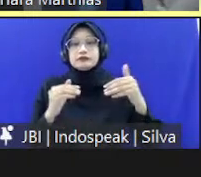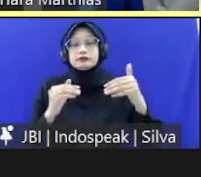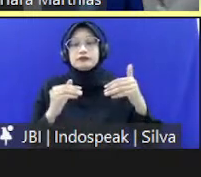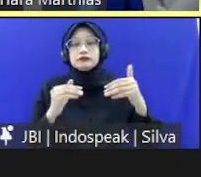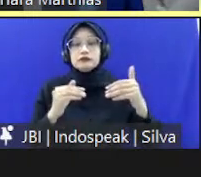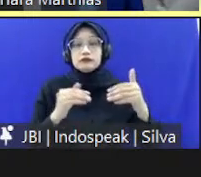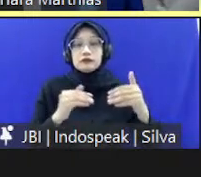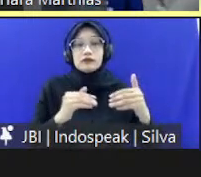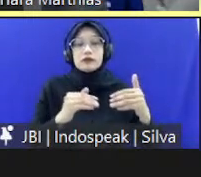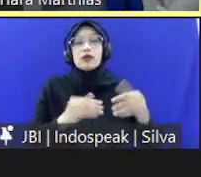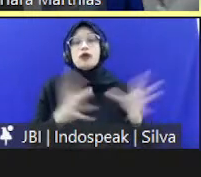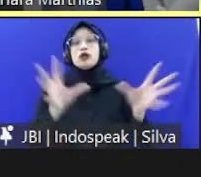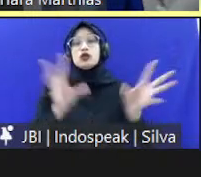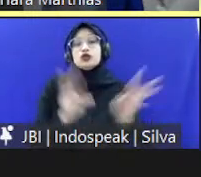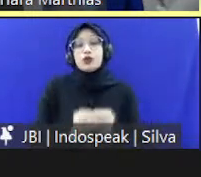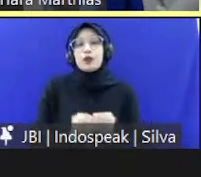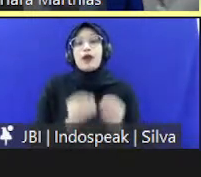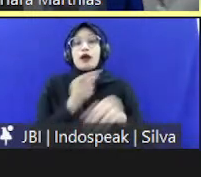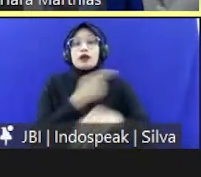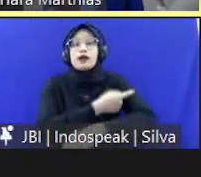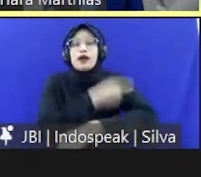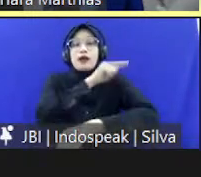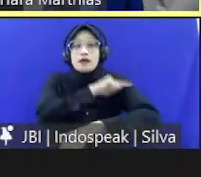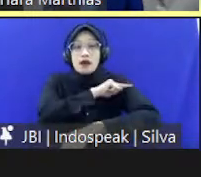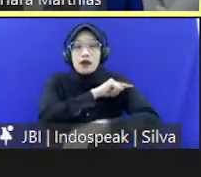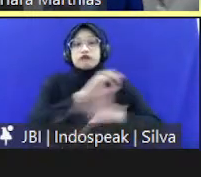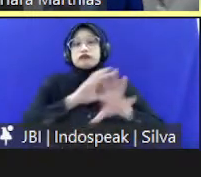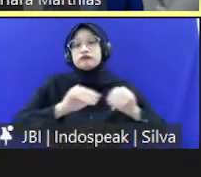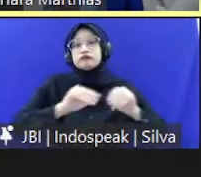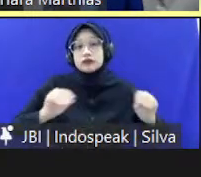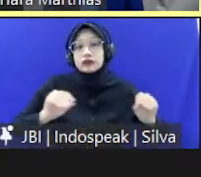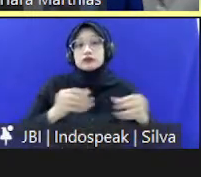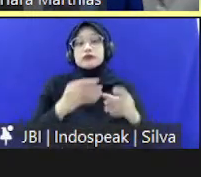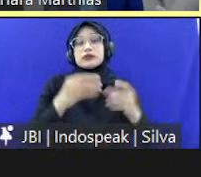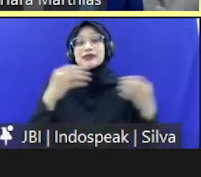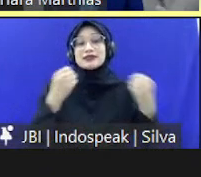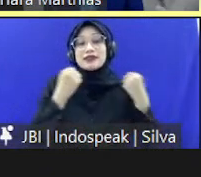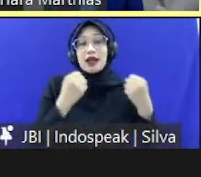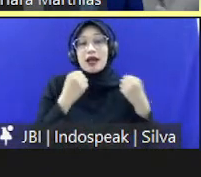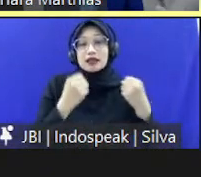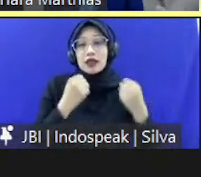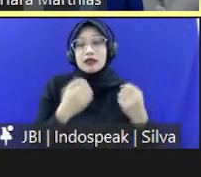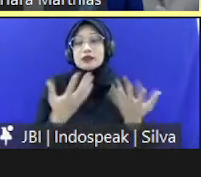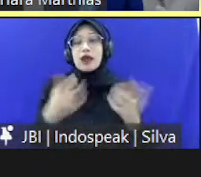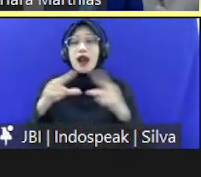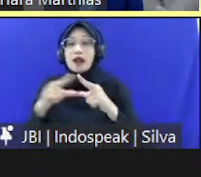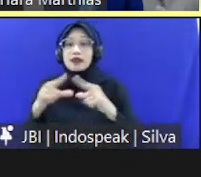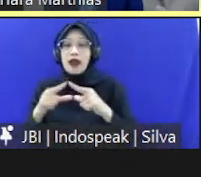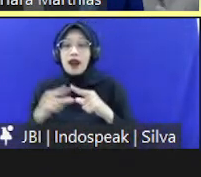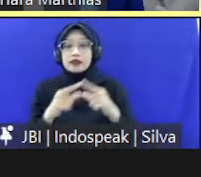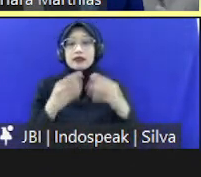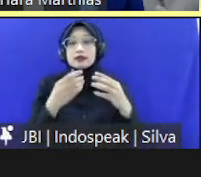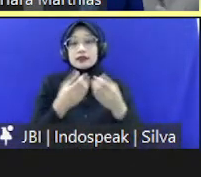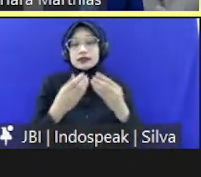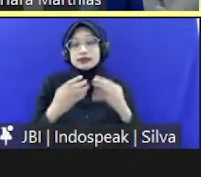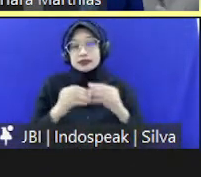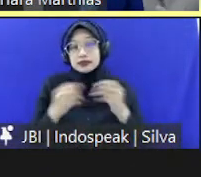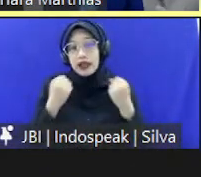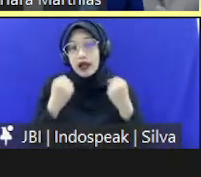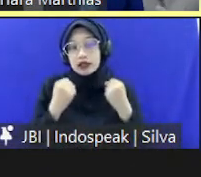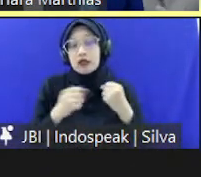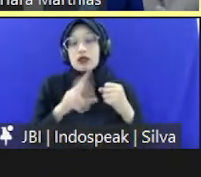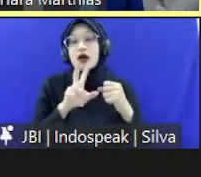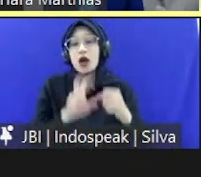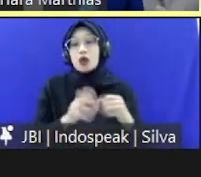supply, making sure that quality human resources and supply and infrastructure are in place first before